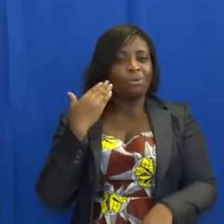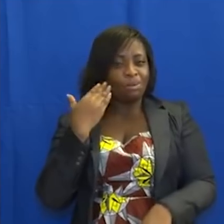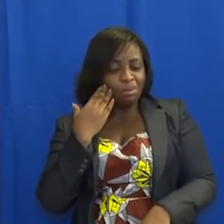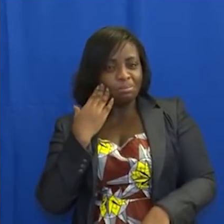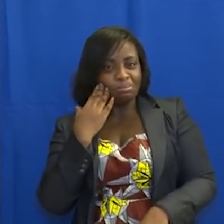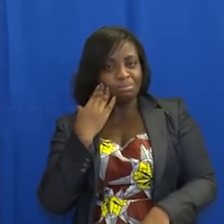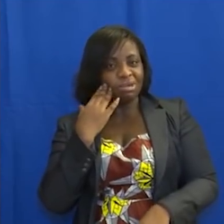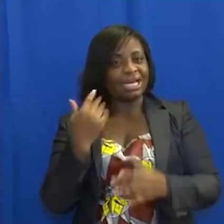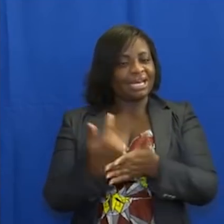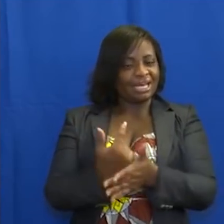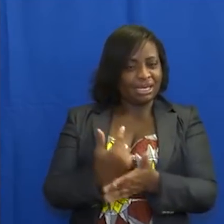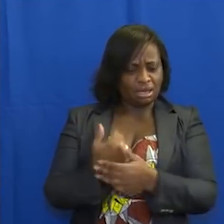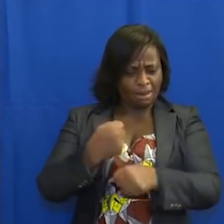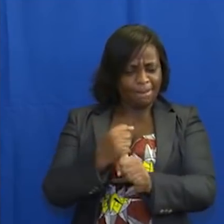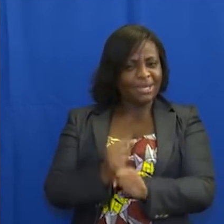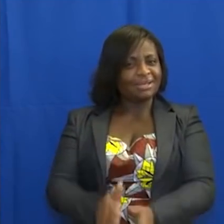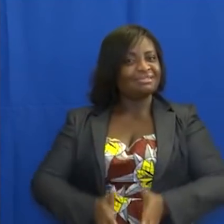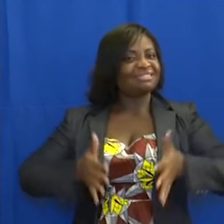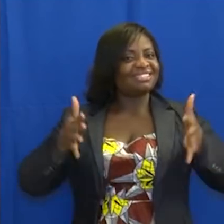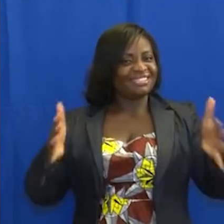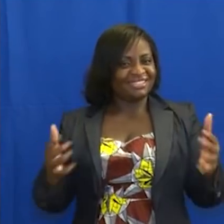Ghana, and make her great